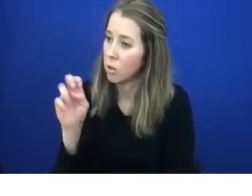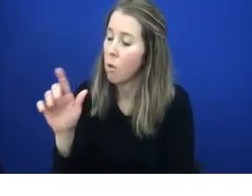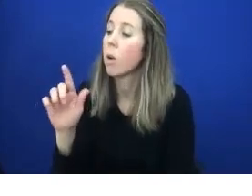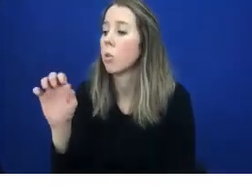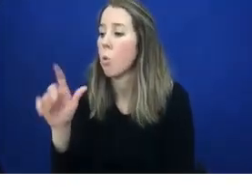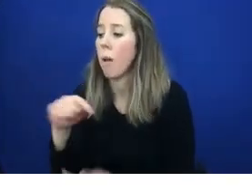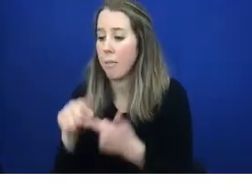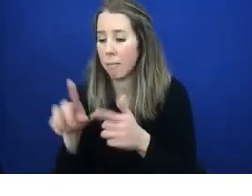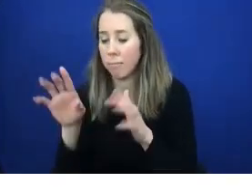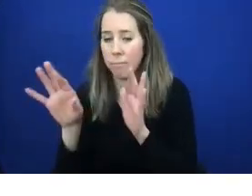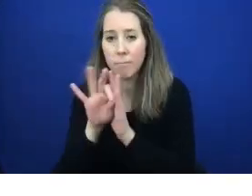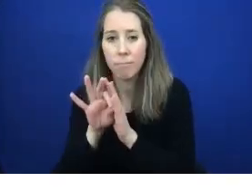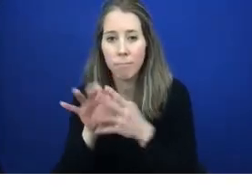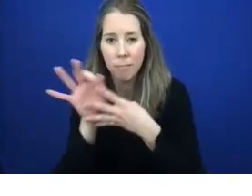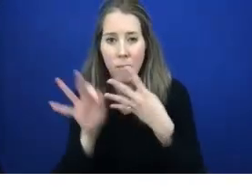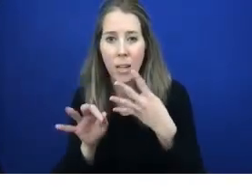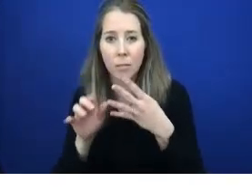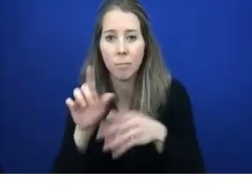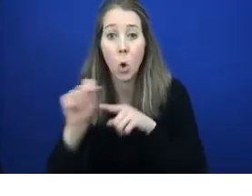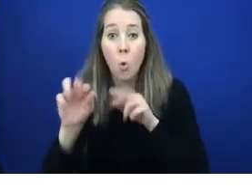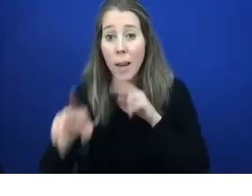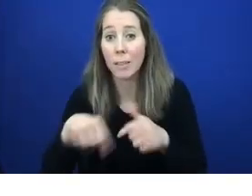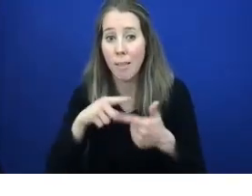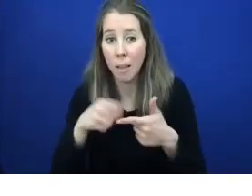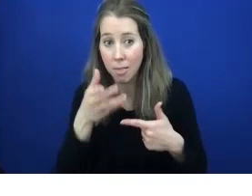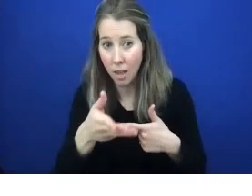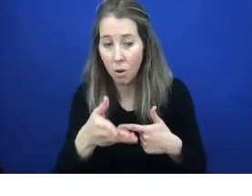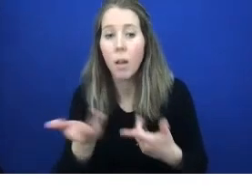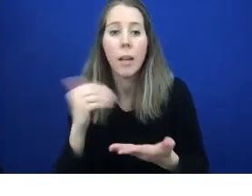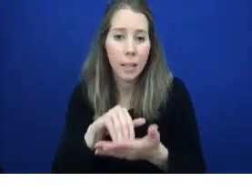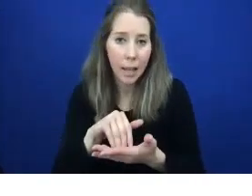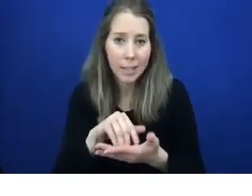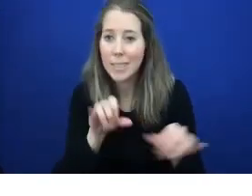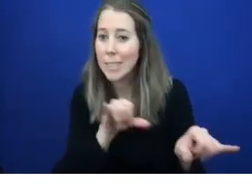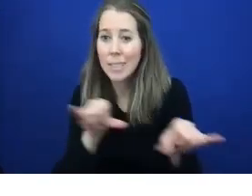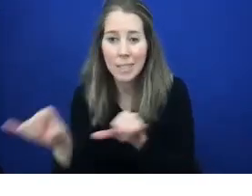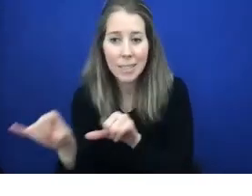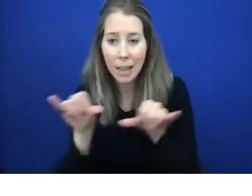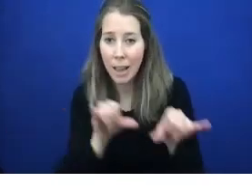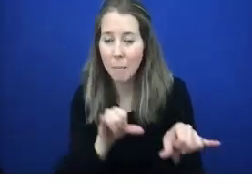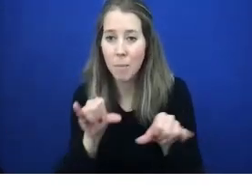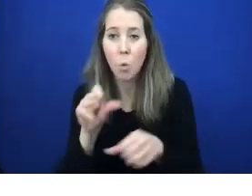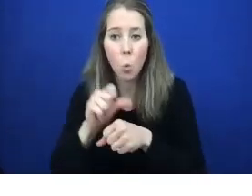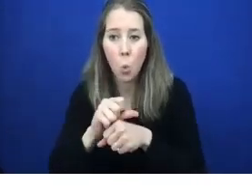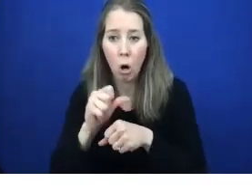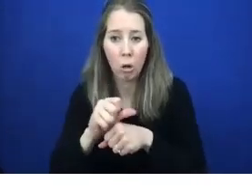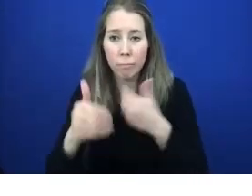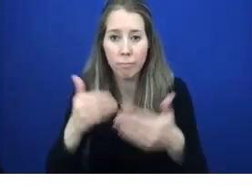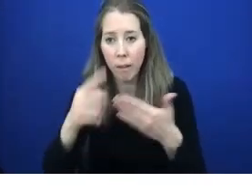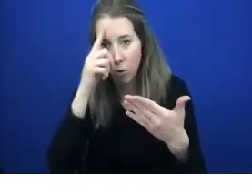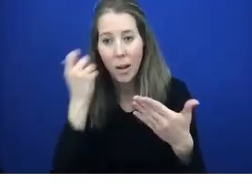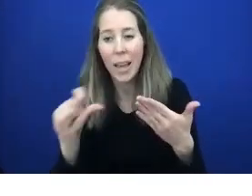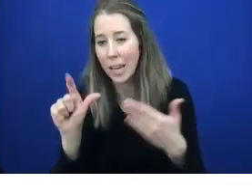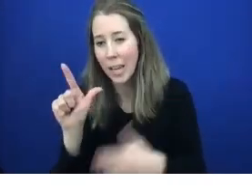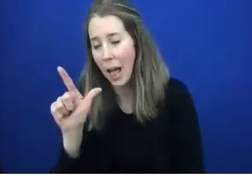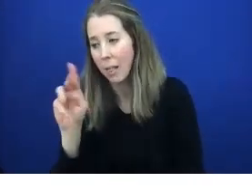find GoReact there. Once you're in there, and again, this will be the same workflow for any